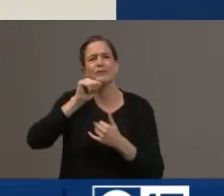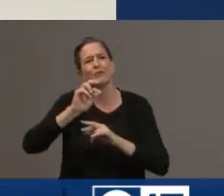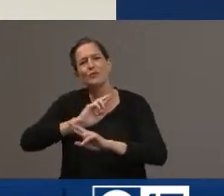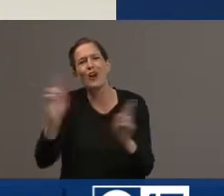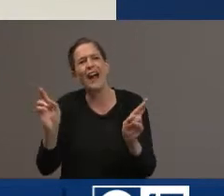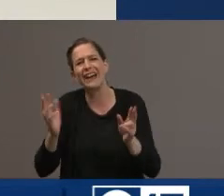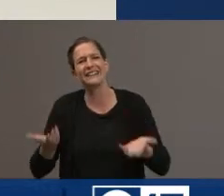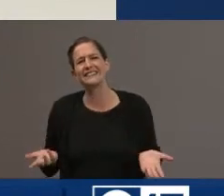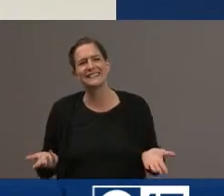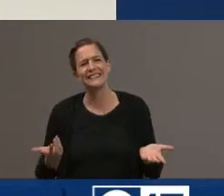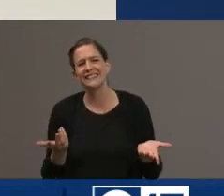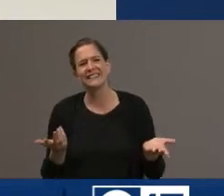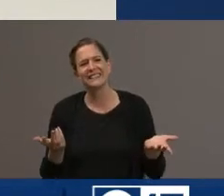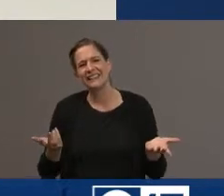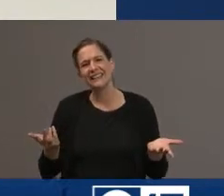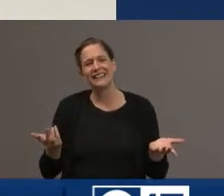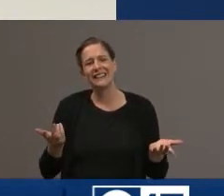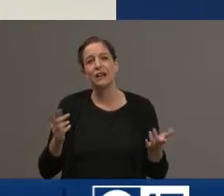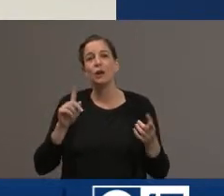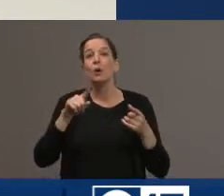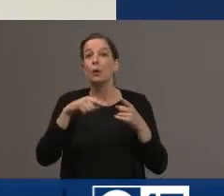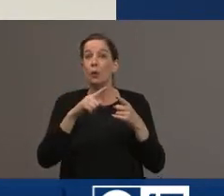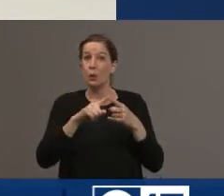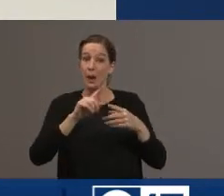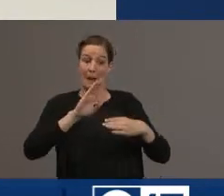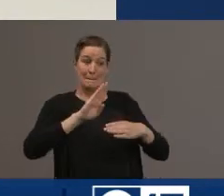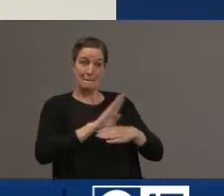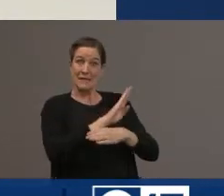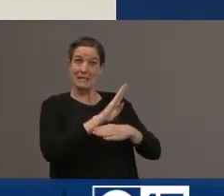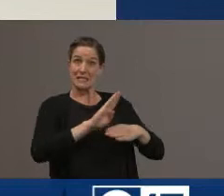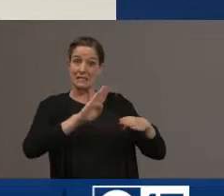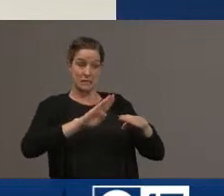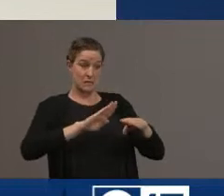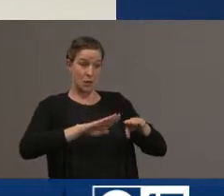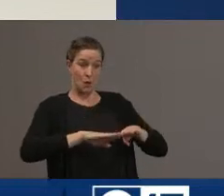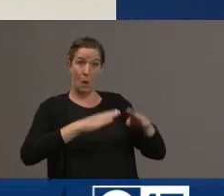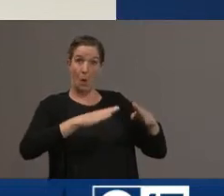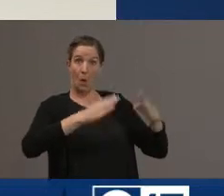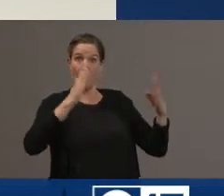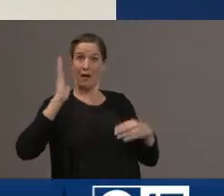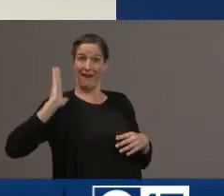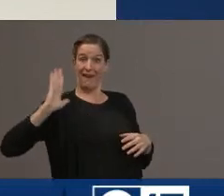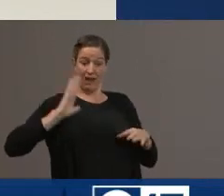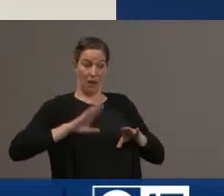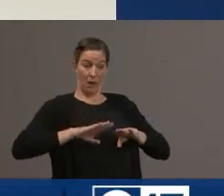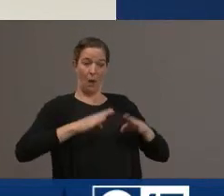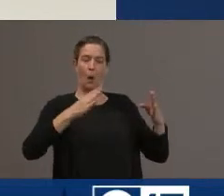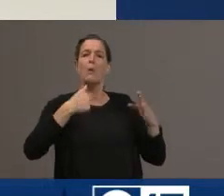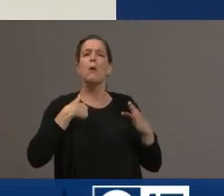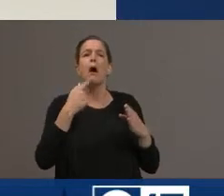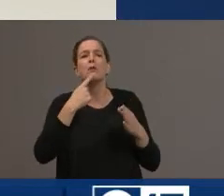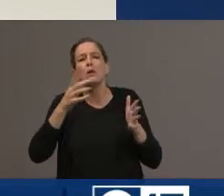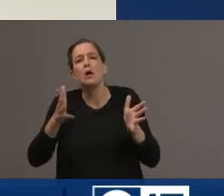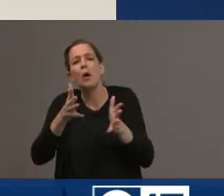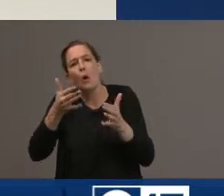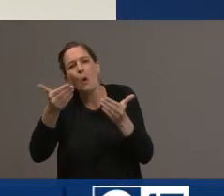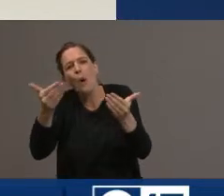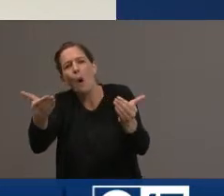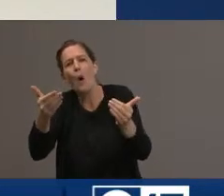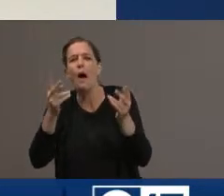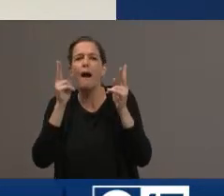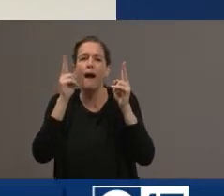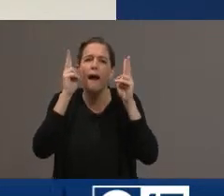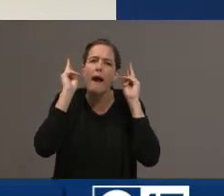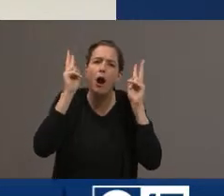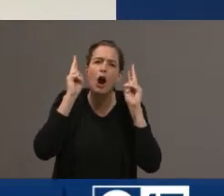virus. When we reopened the economy, I said, go out and get a haircut, get